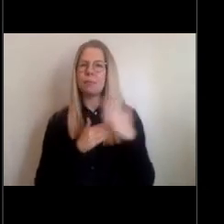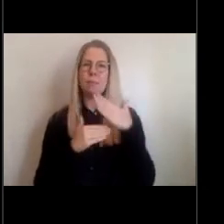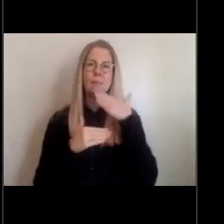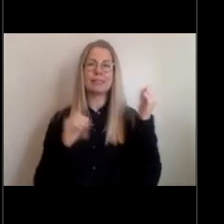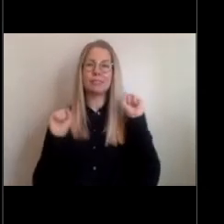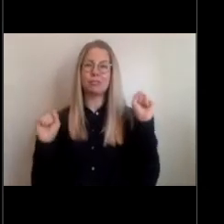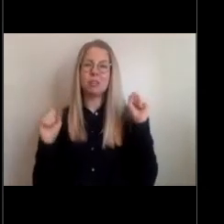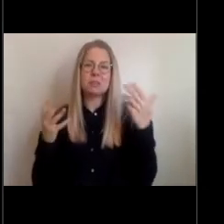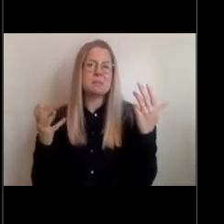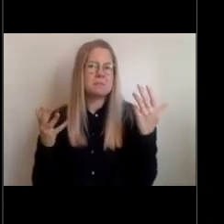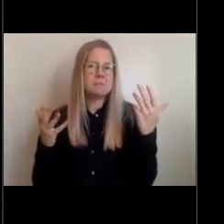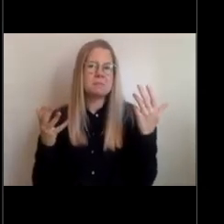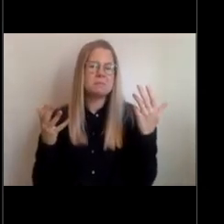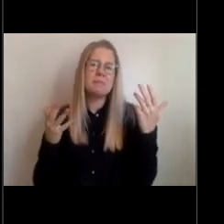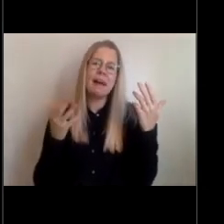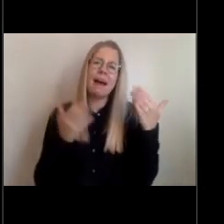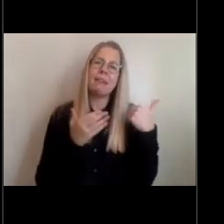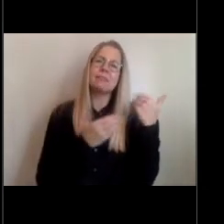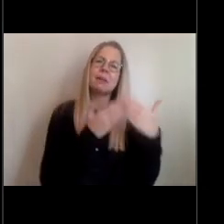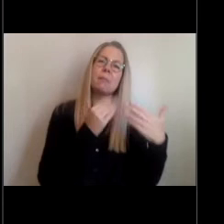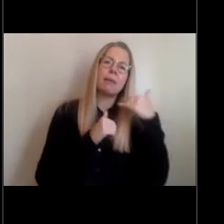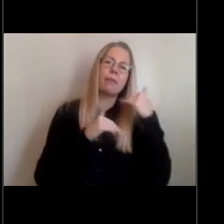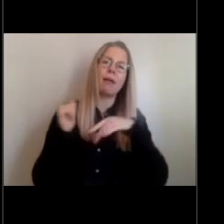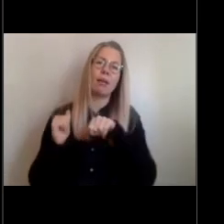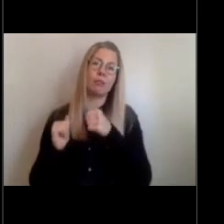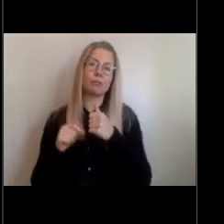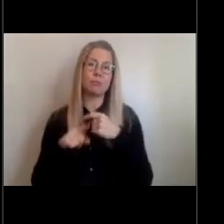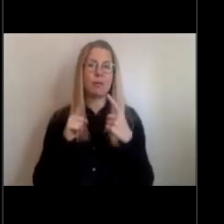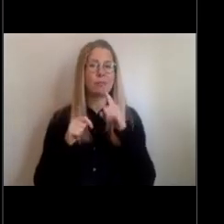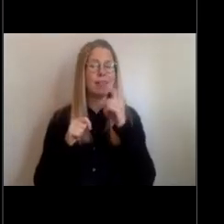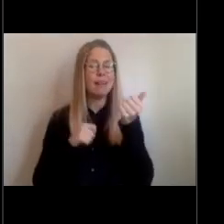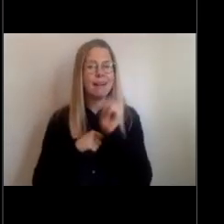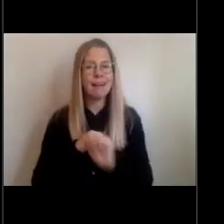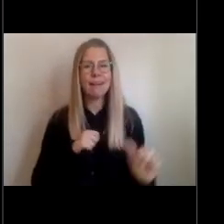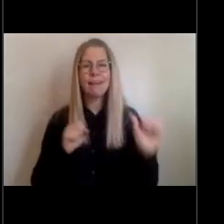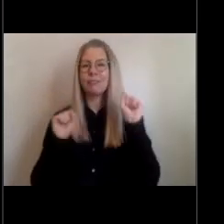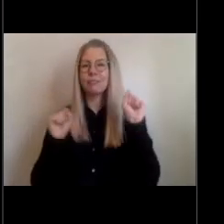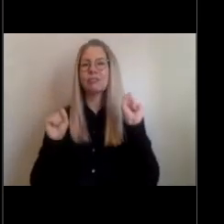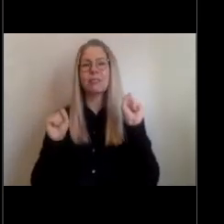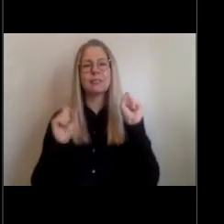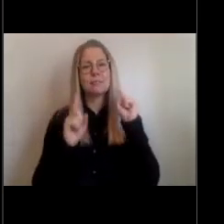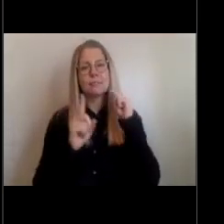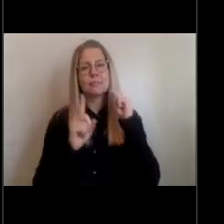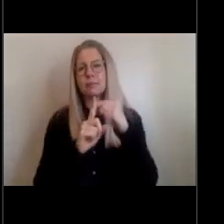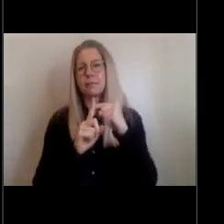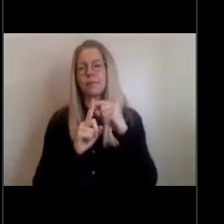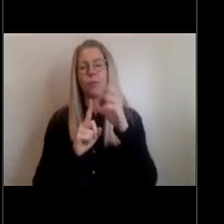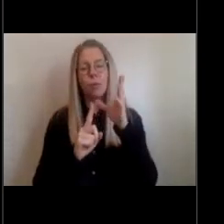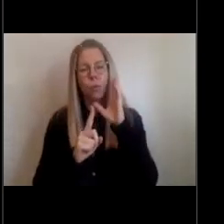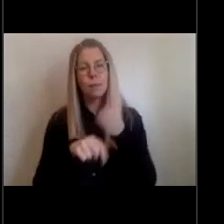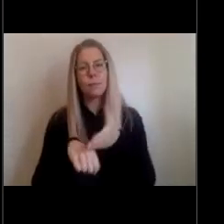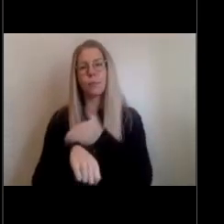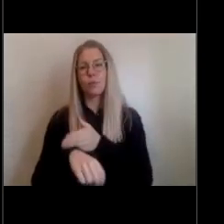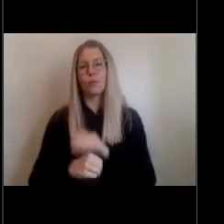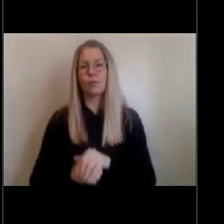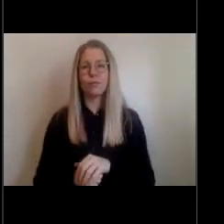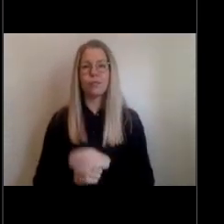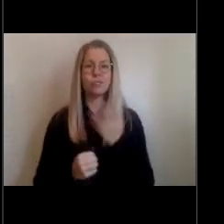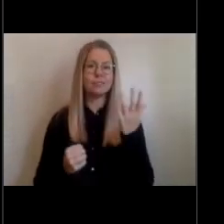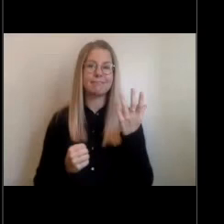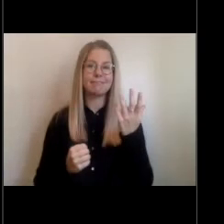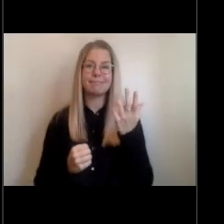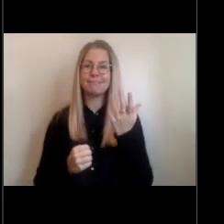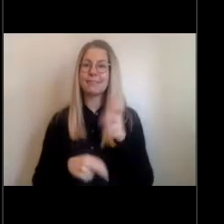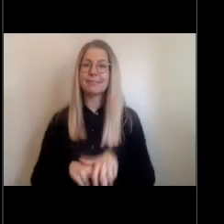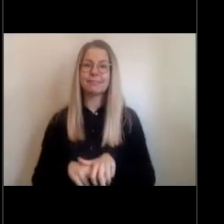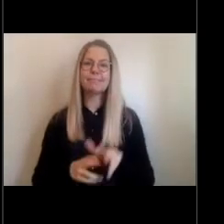nothing. It kind of goes up on an upward scale, right? Getting up, walking to the mailbox, walking around your house during the 6